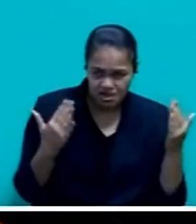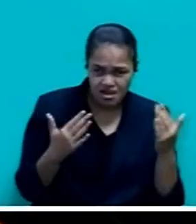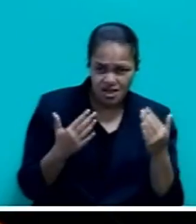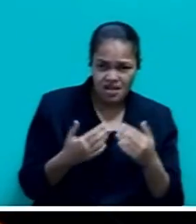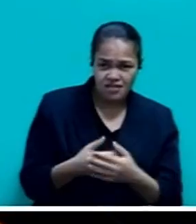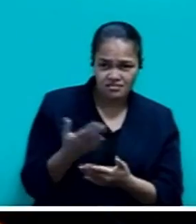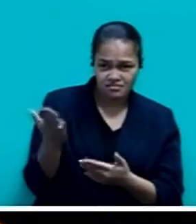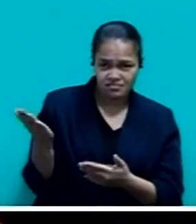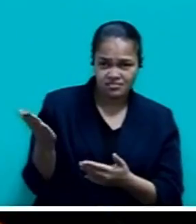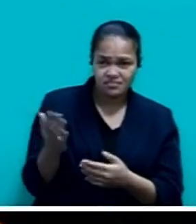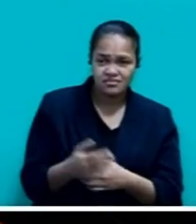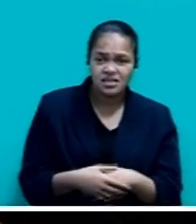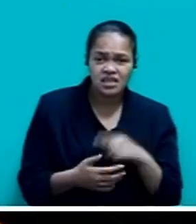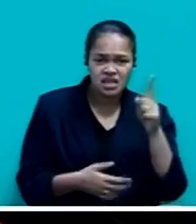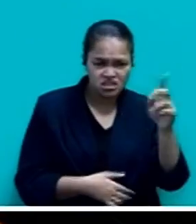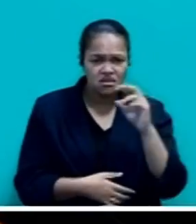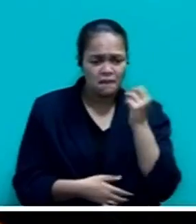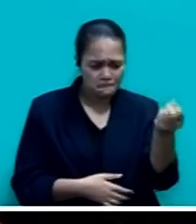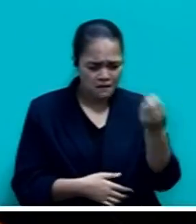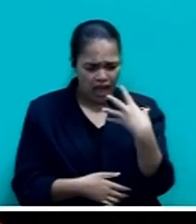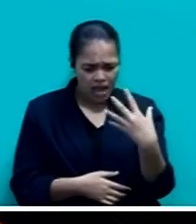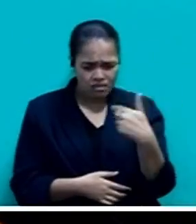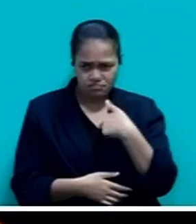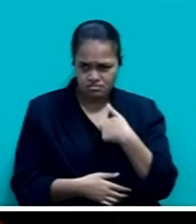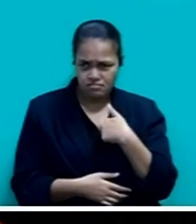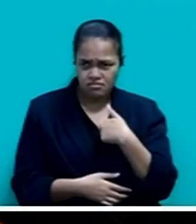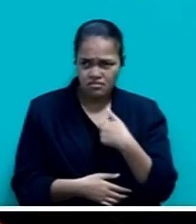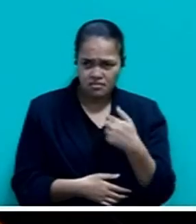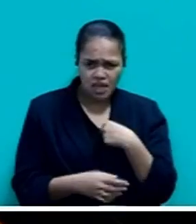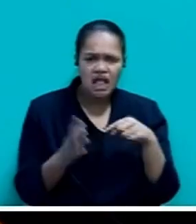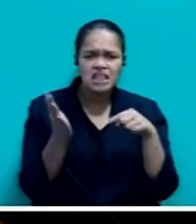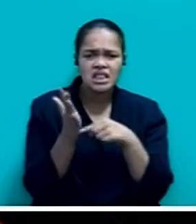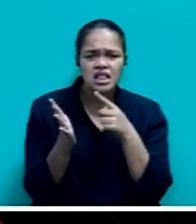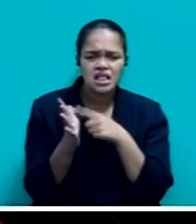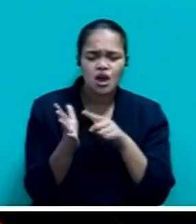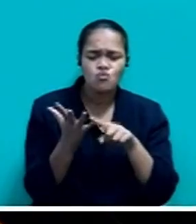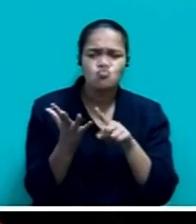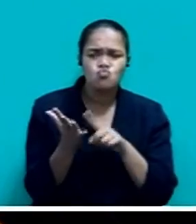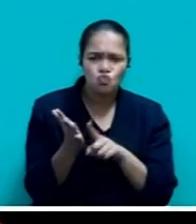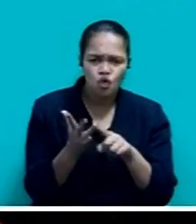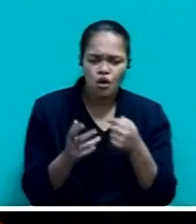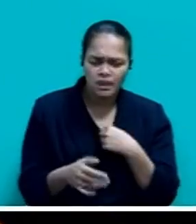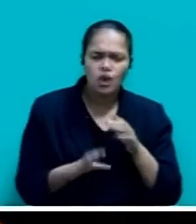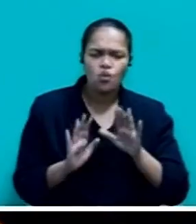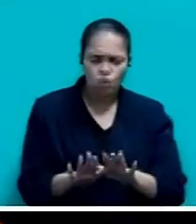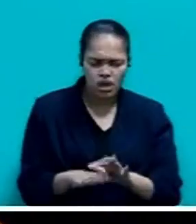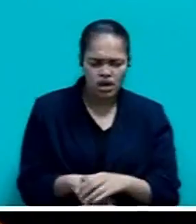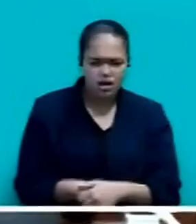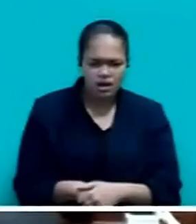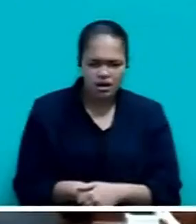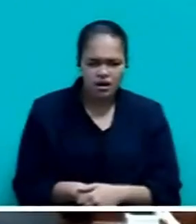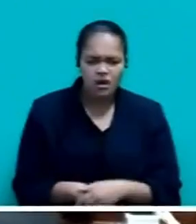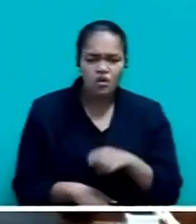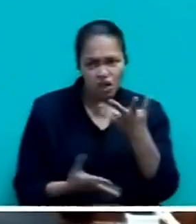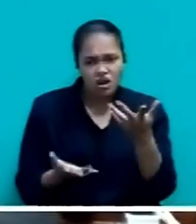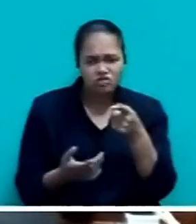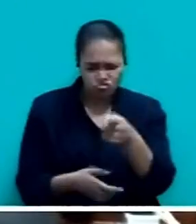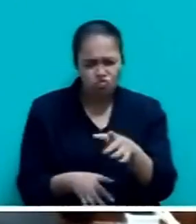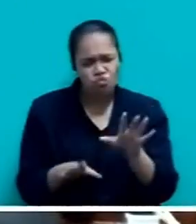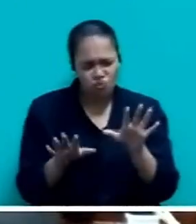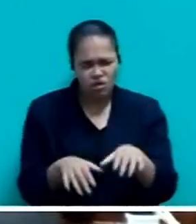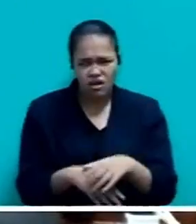Mr. Speaker, he said to me, Taulo means I'm weighing. So I said, well, you've been weighing all your life,